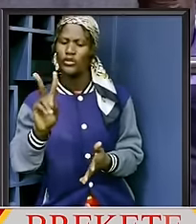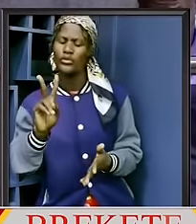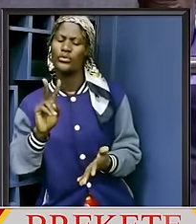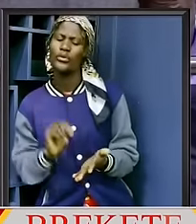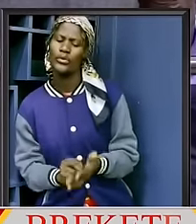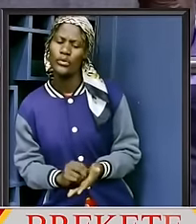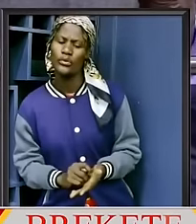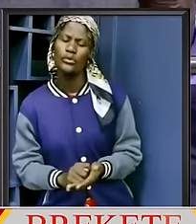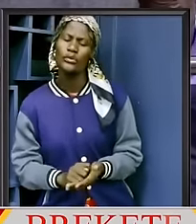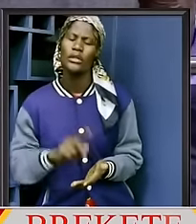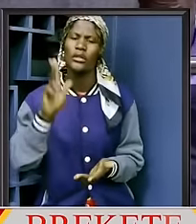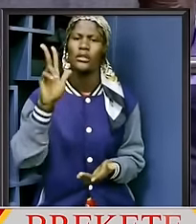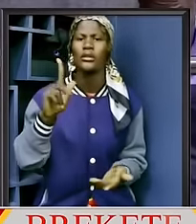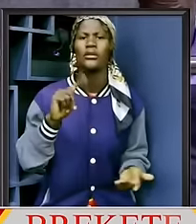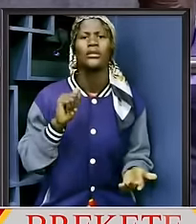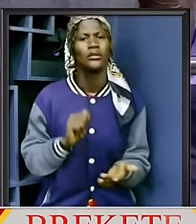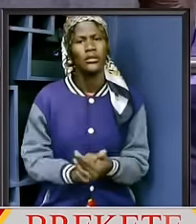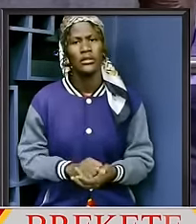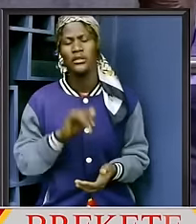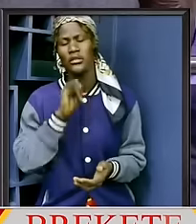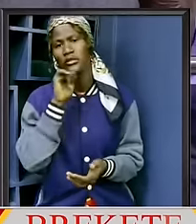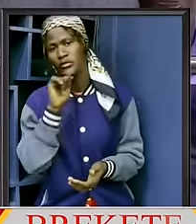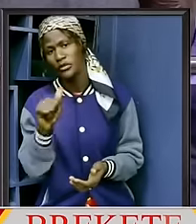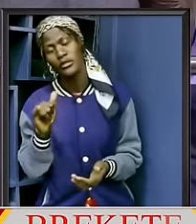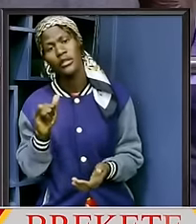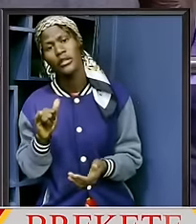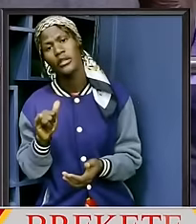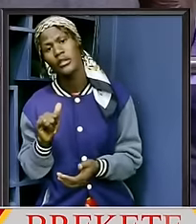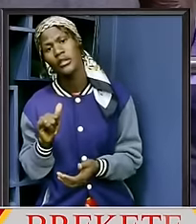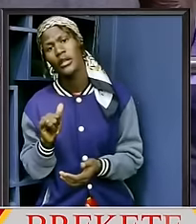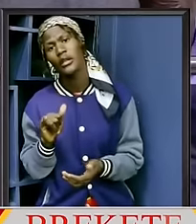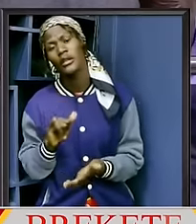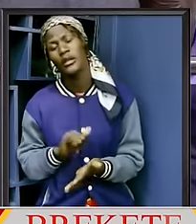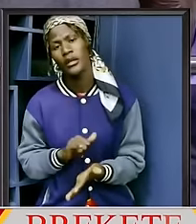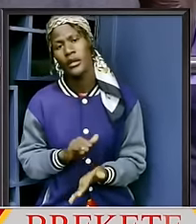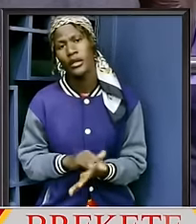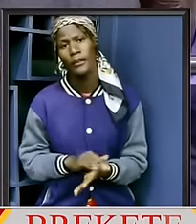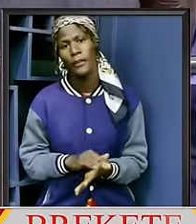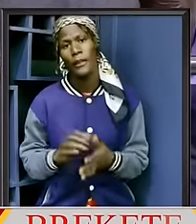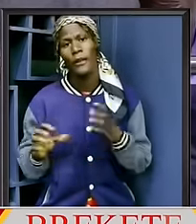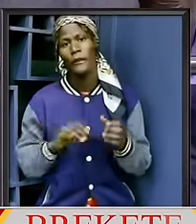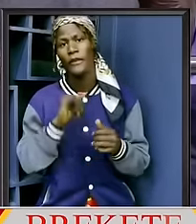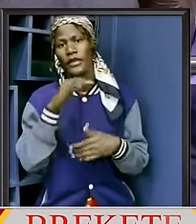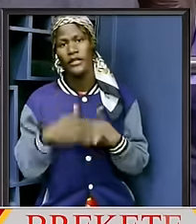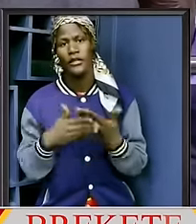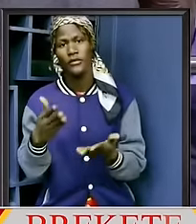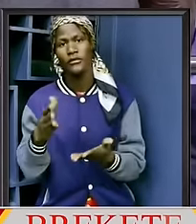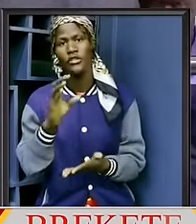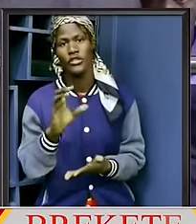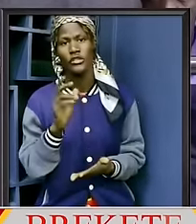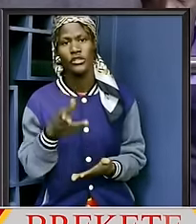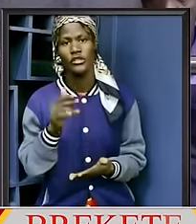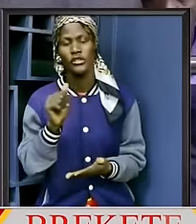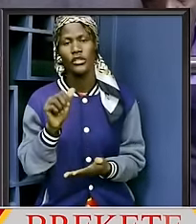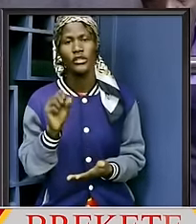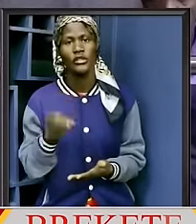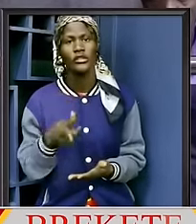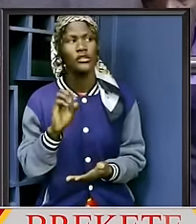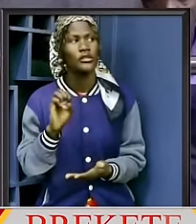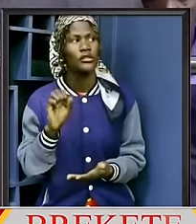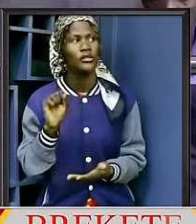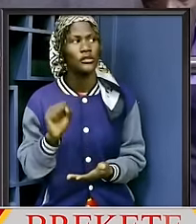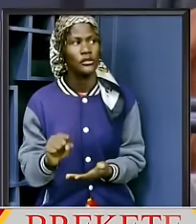on me. It's not as if the company is giving me charges to transfer money. And sometimes the money will be too much for me. Hold